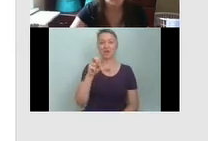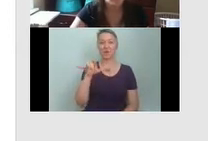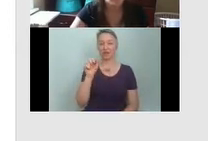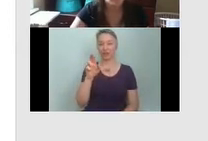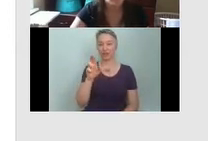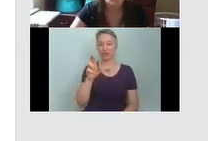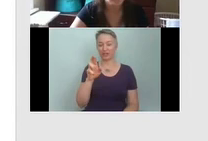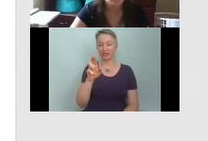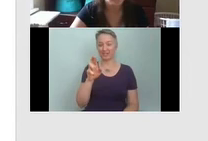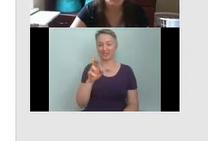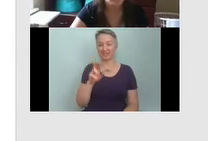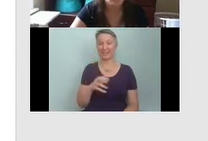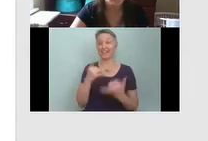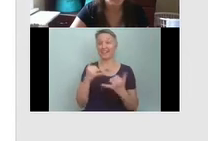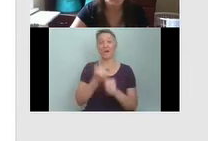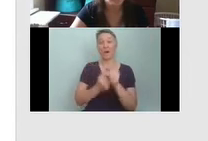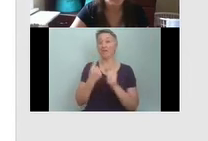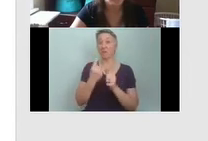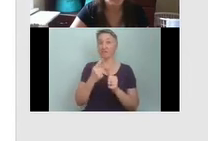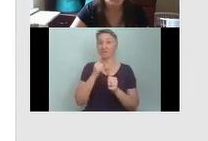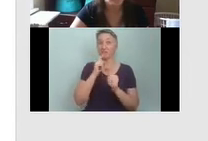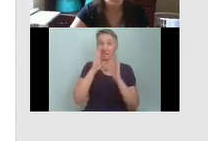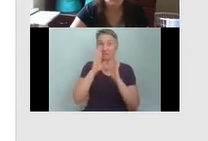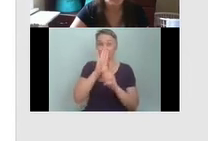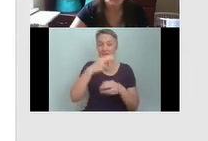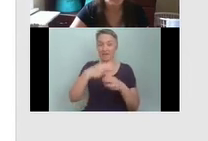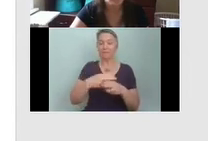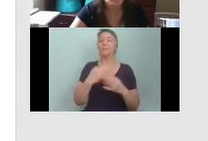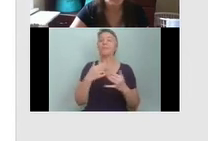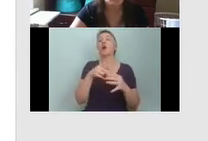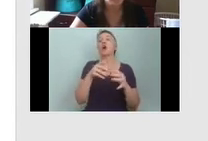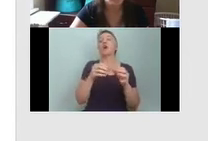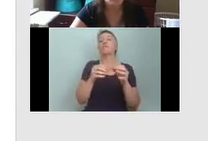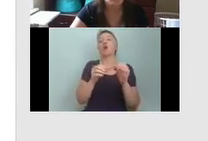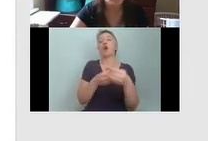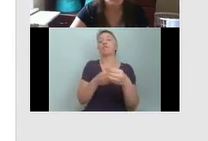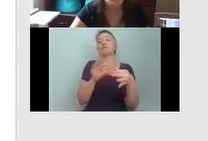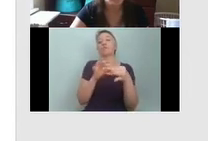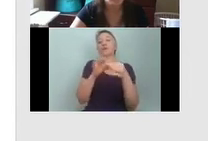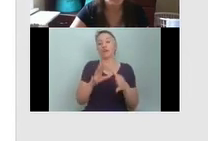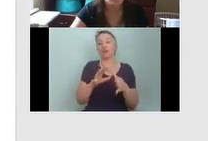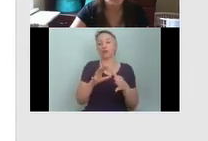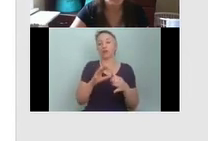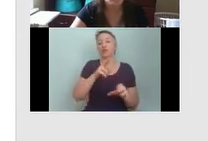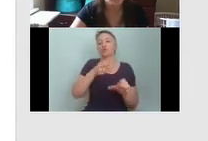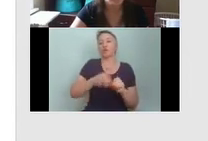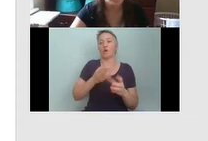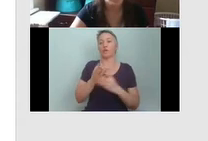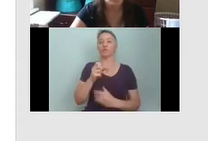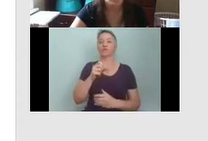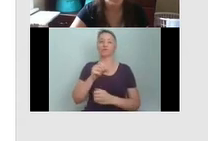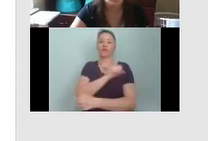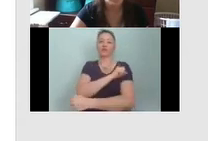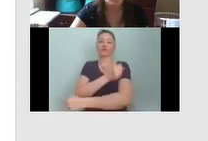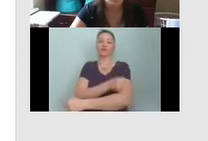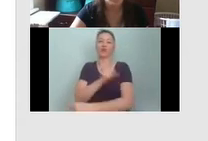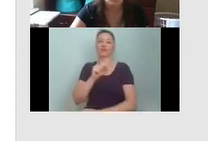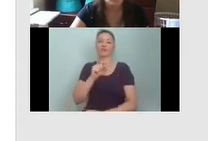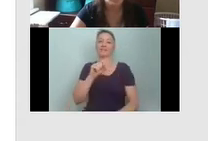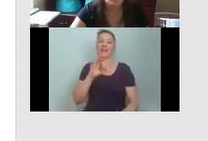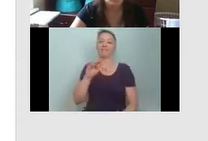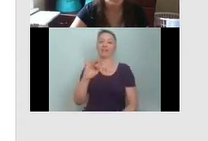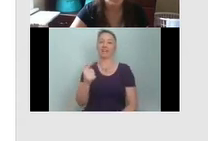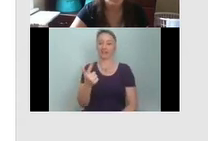times. So she's our office coordinator, came to us through strong staffing. So we were fortunate enough for her to be here helping in